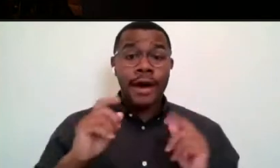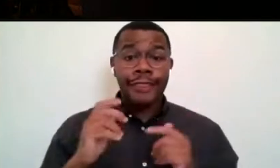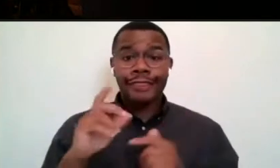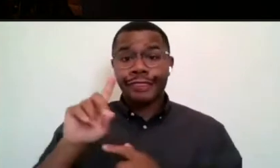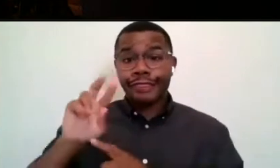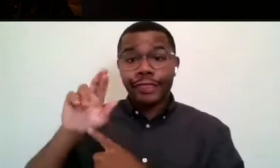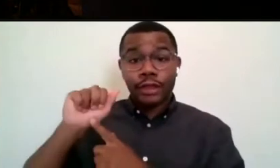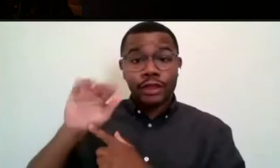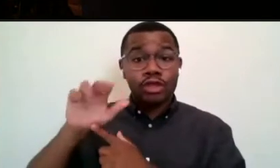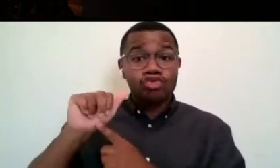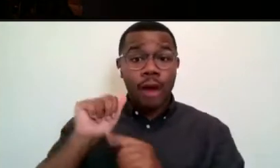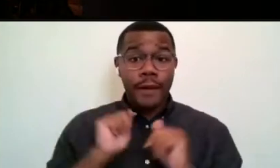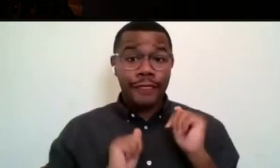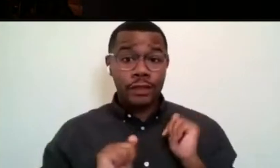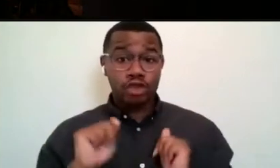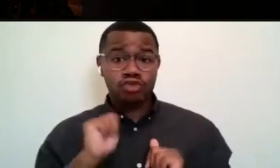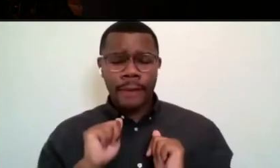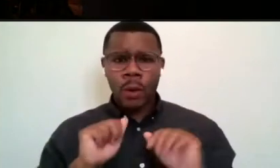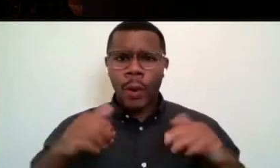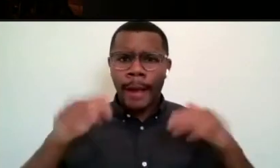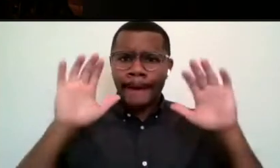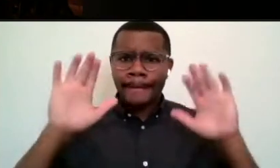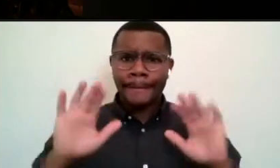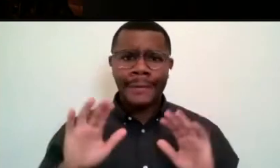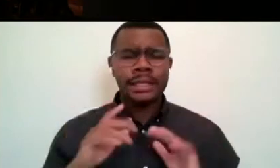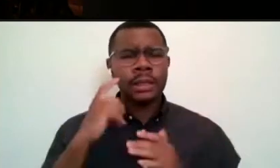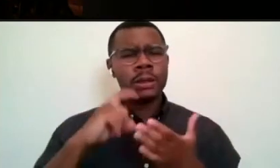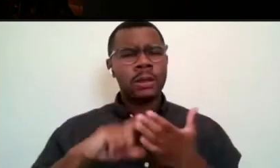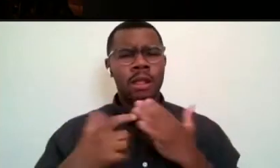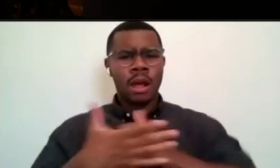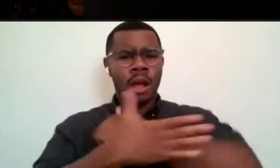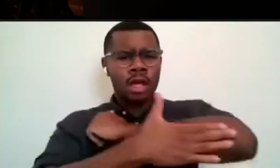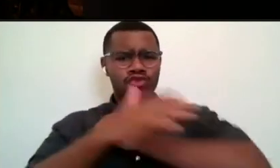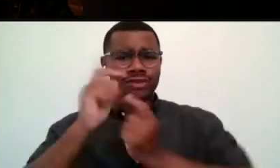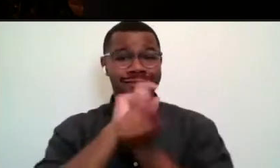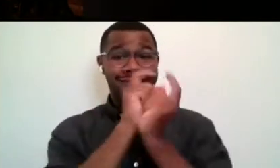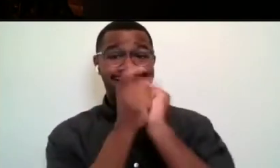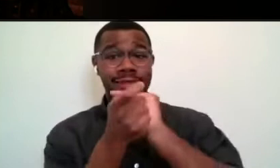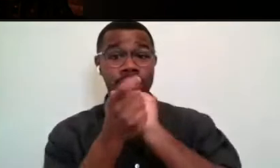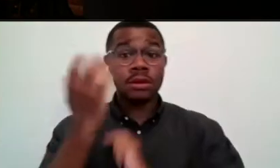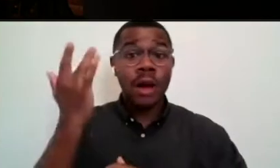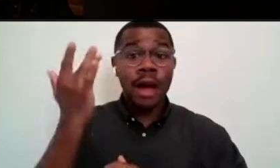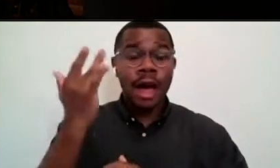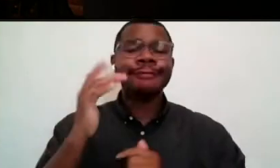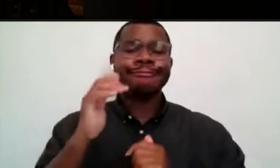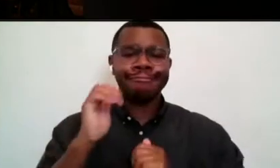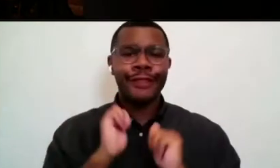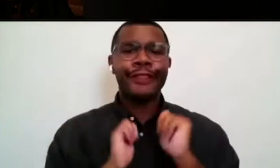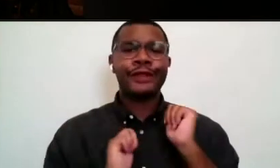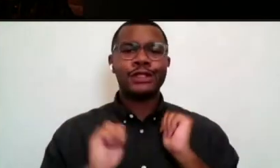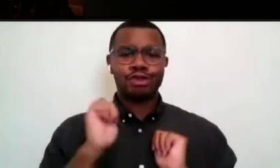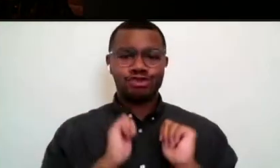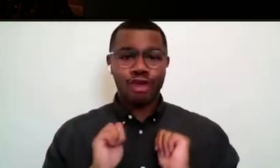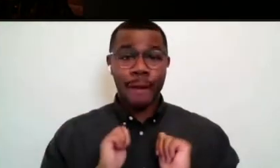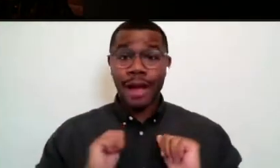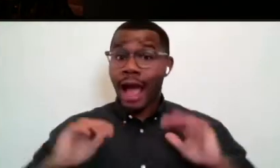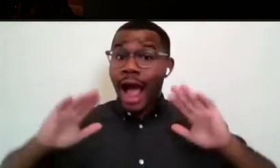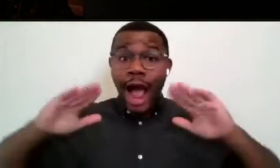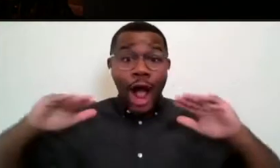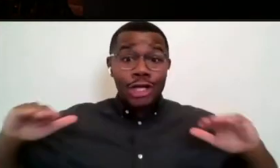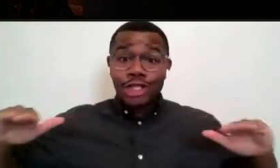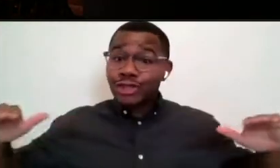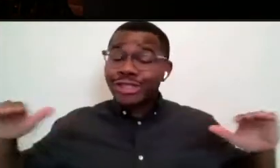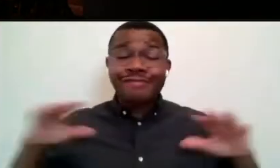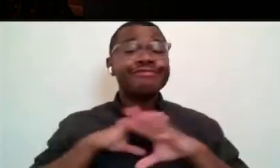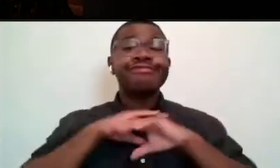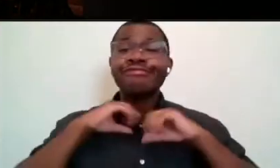country has changed on a certain level because the drama, the our children are not having it. Our young folks, they're